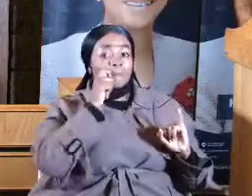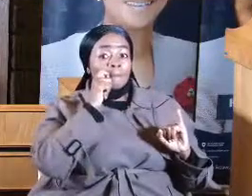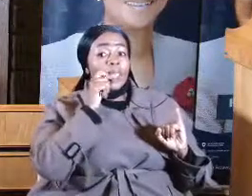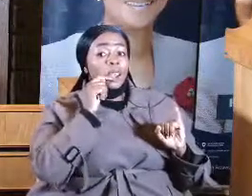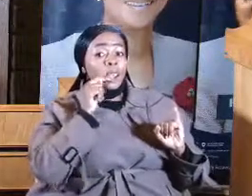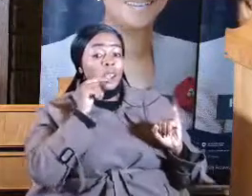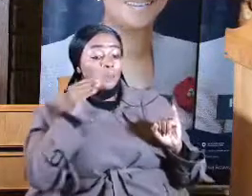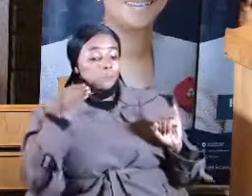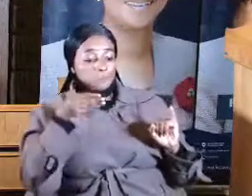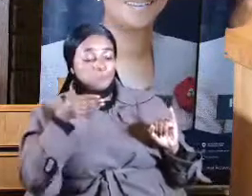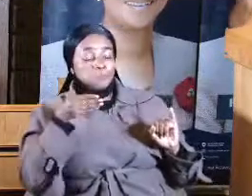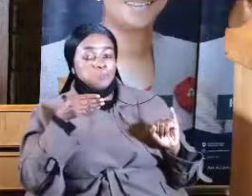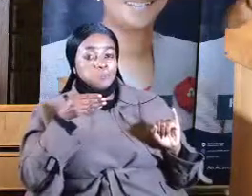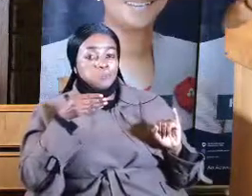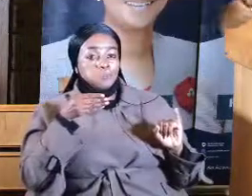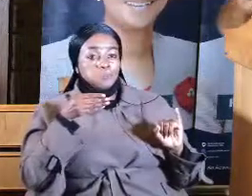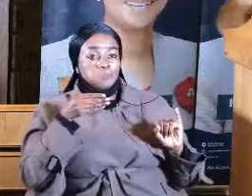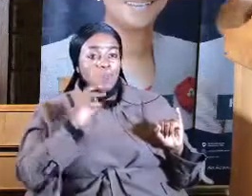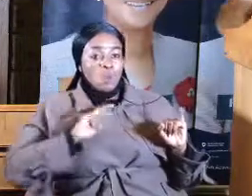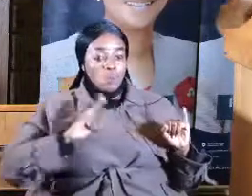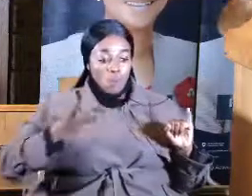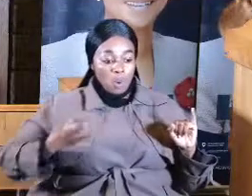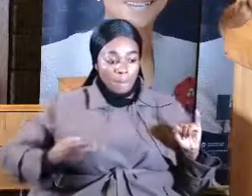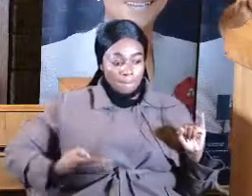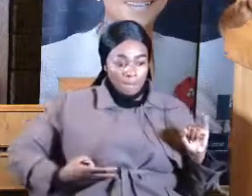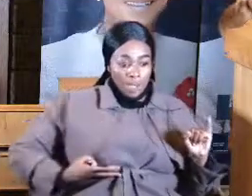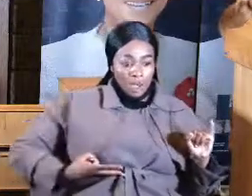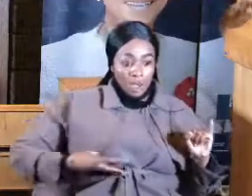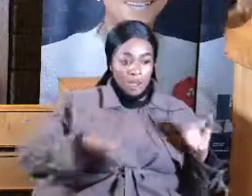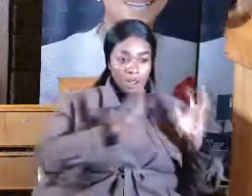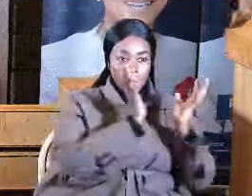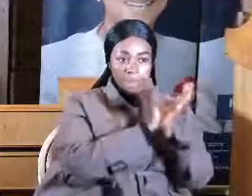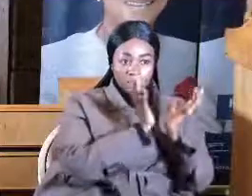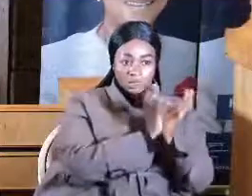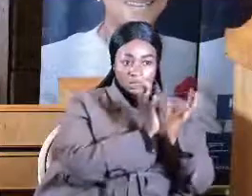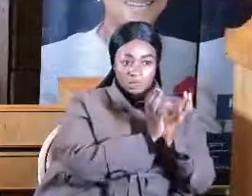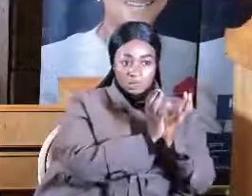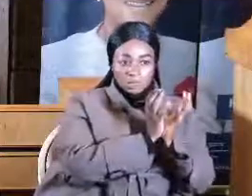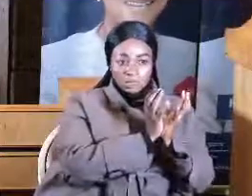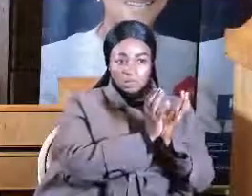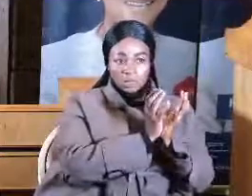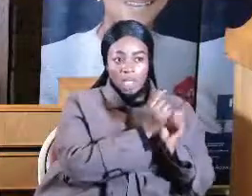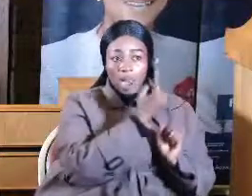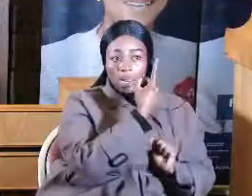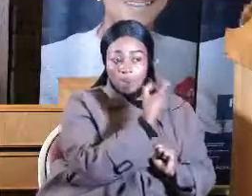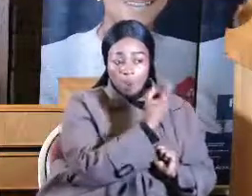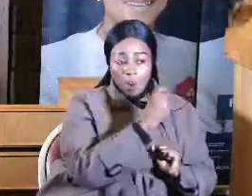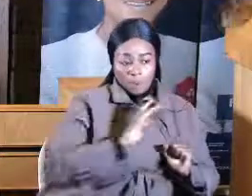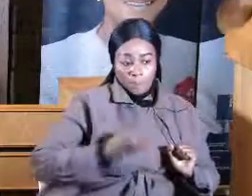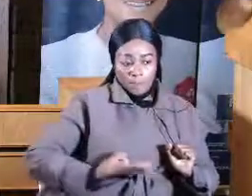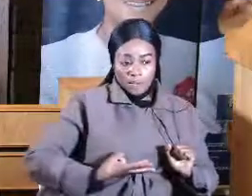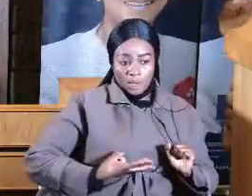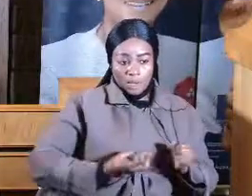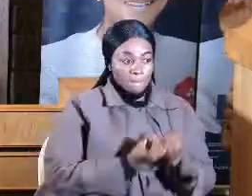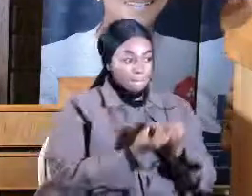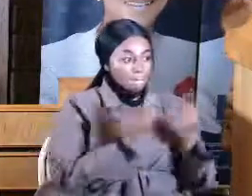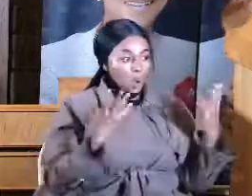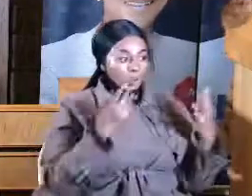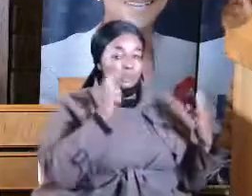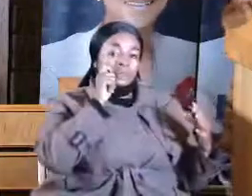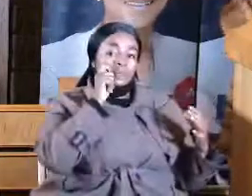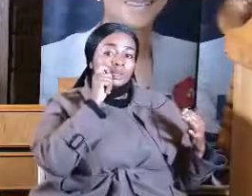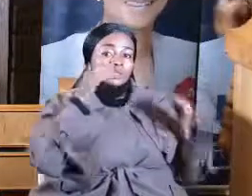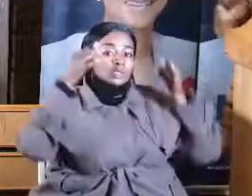behind. These women sitting in the meetings where she's only one, and the majority of the